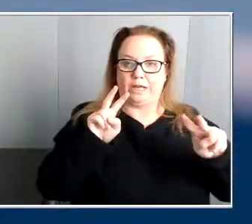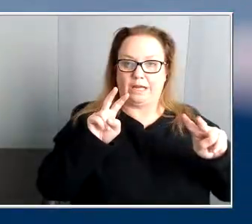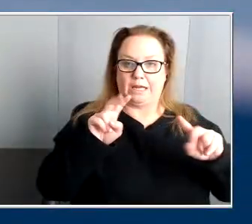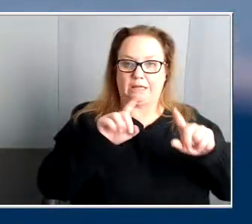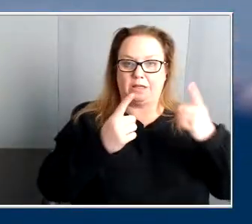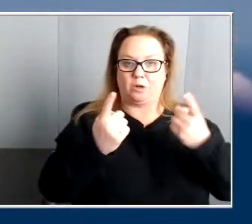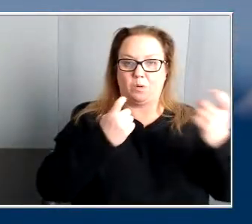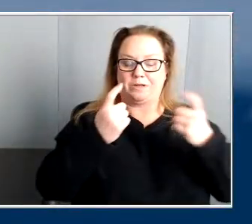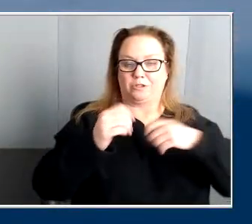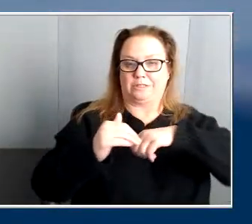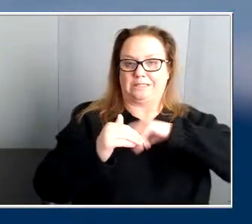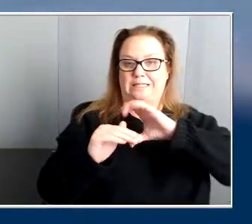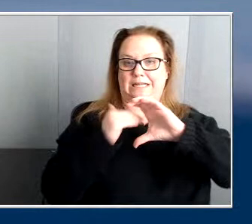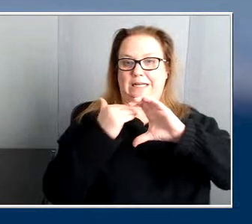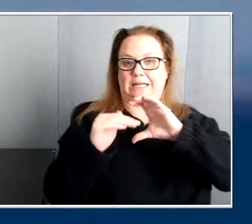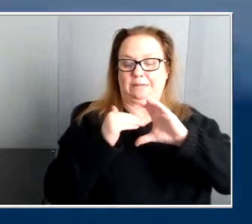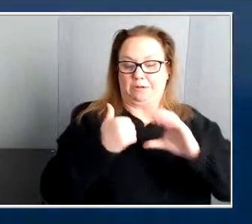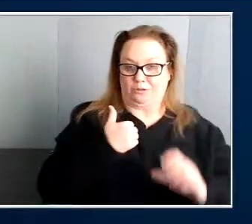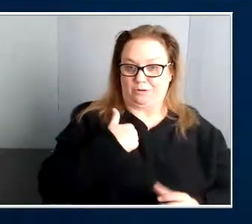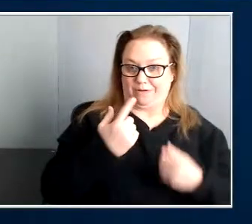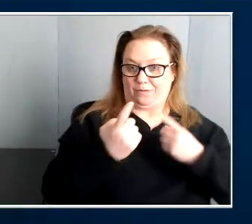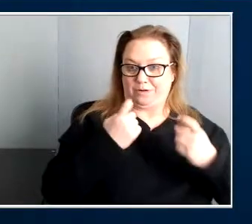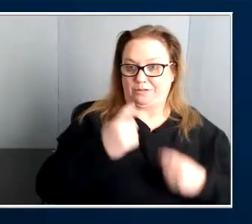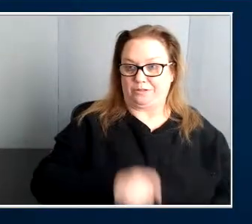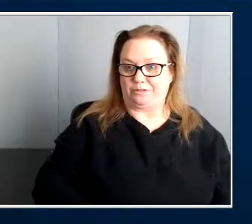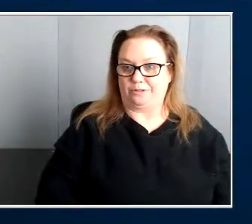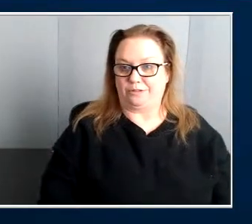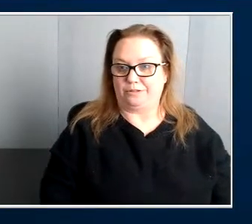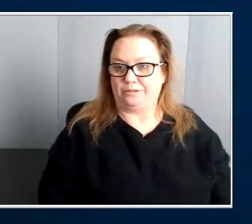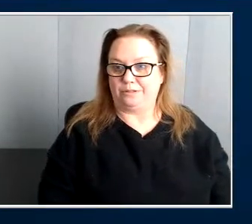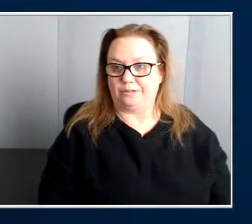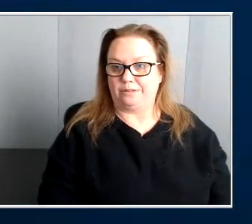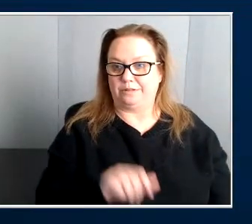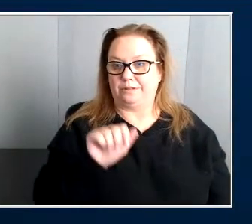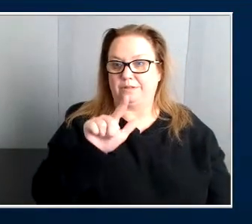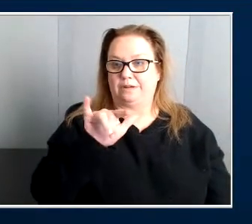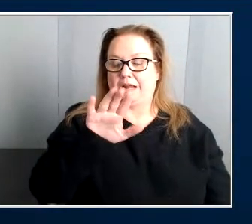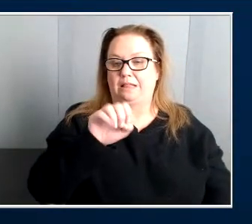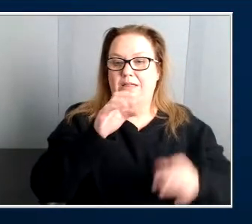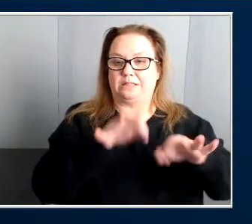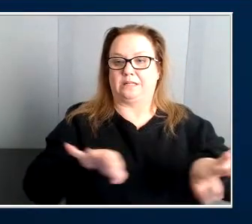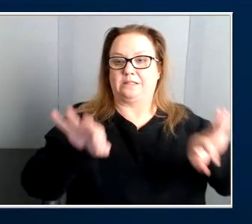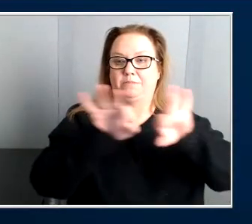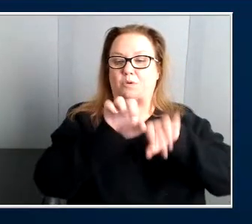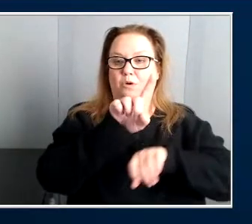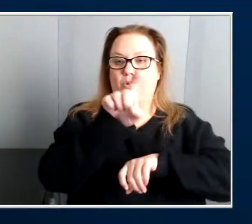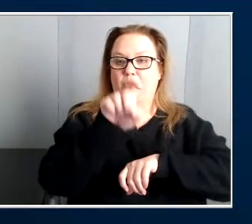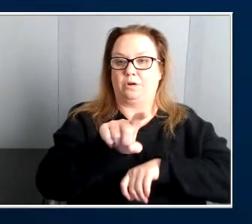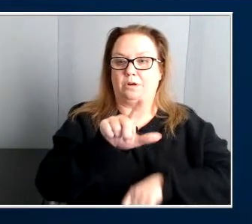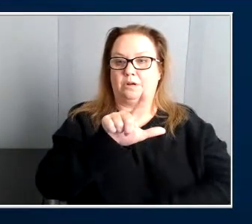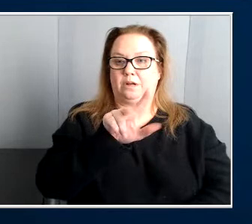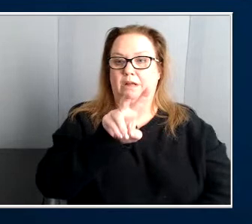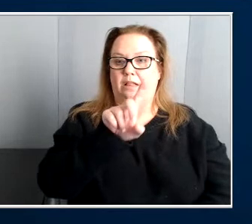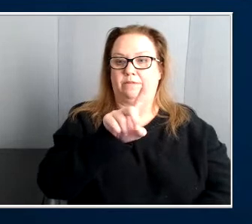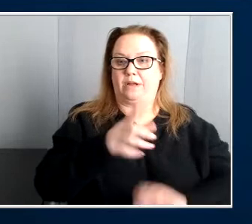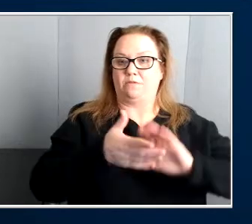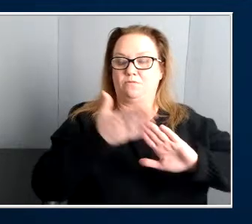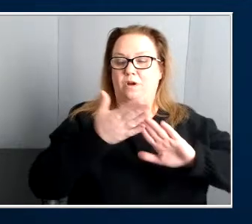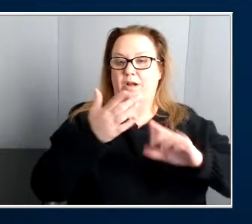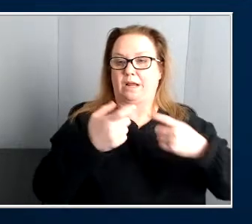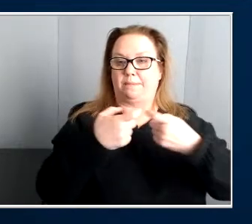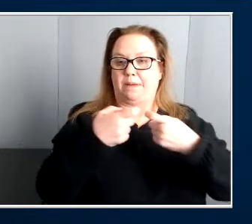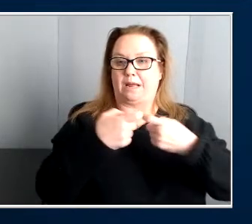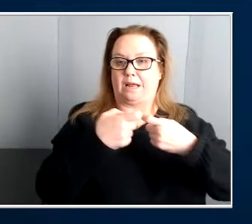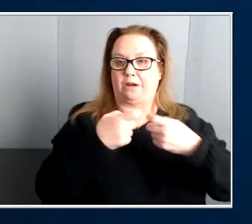email. I bet you got a few. I sure do. Alice has a really important question. Does the LVAD run on battery? If so, how long